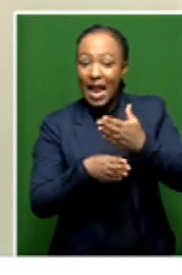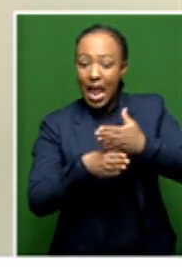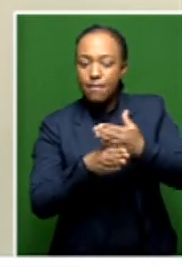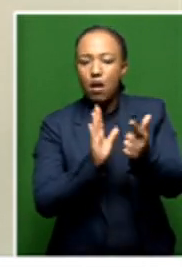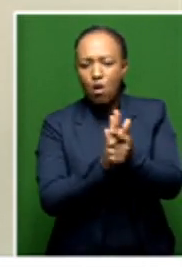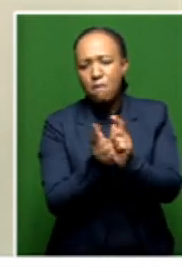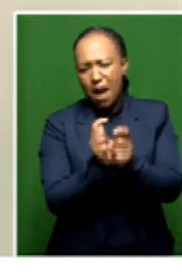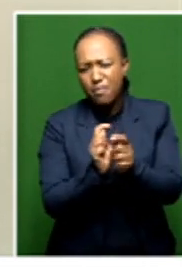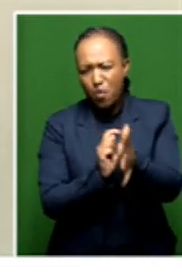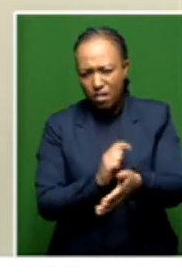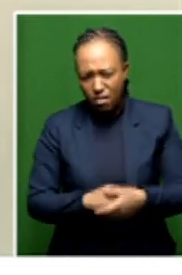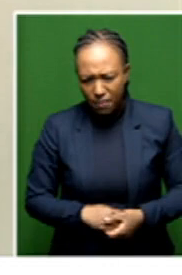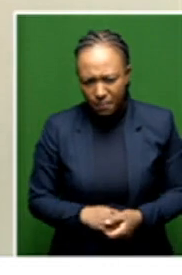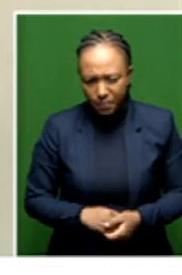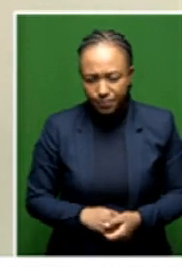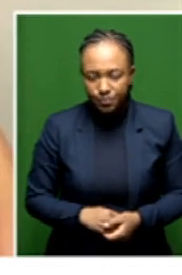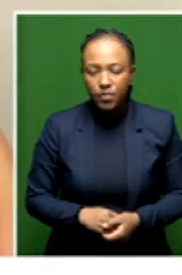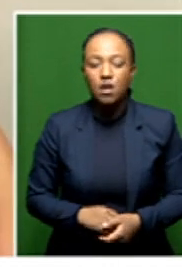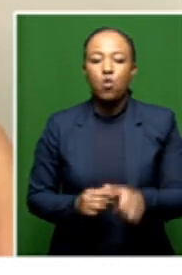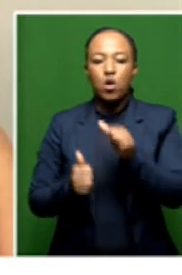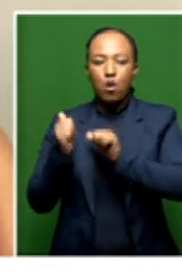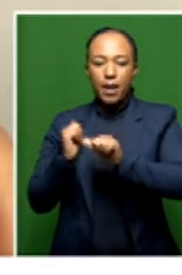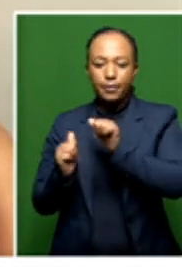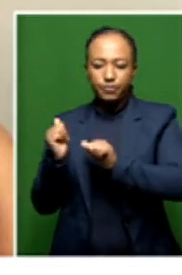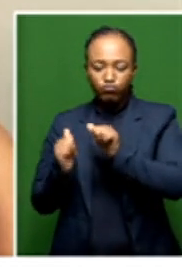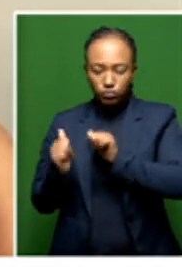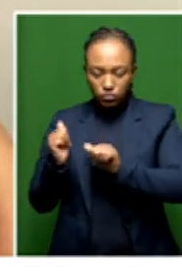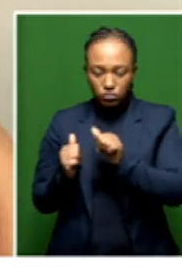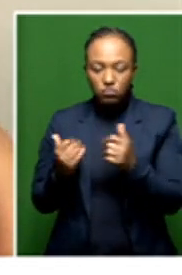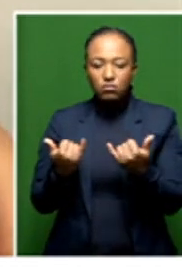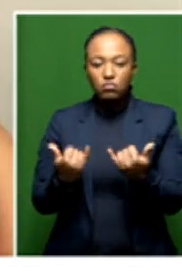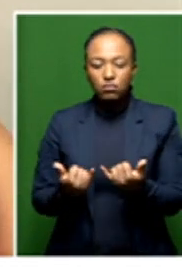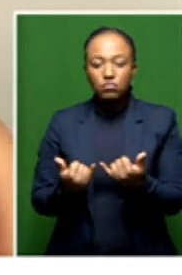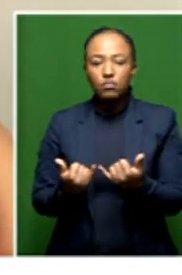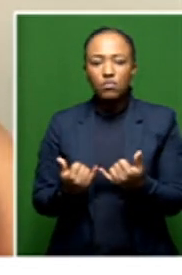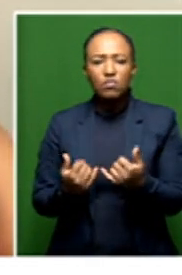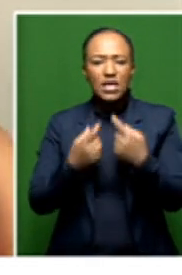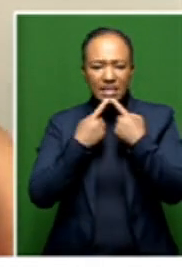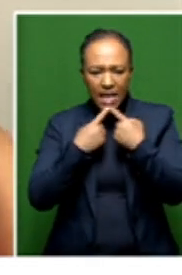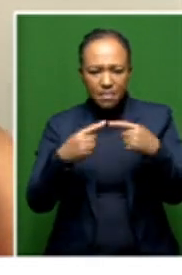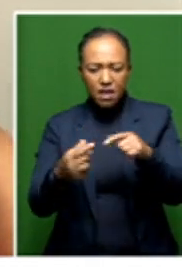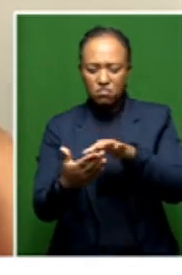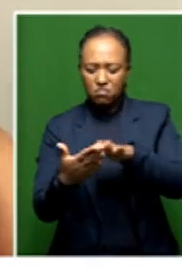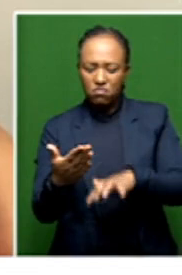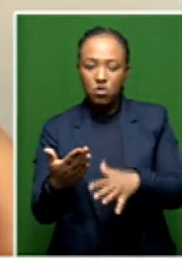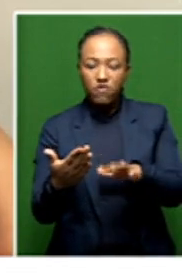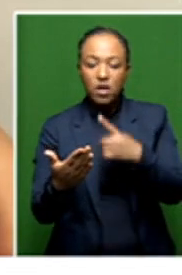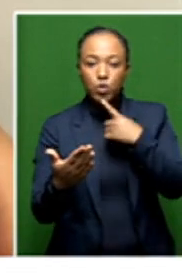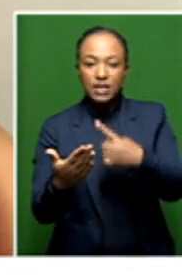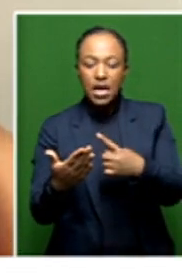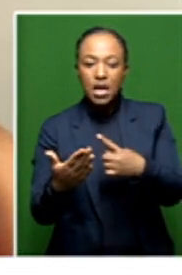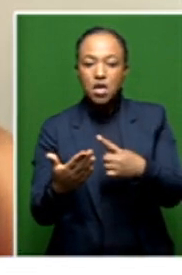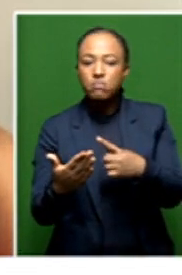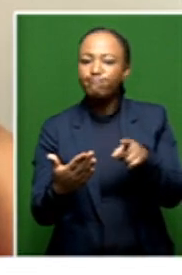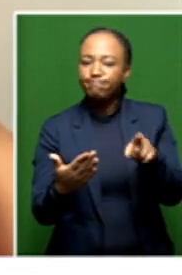country. Let's go back to the statement that you just made about the voice that